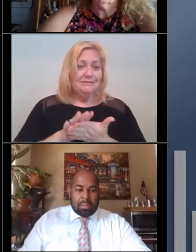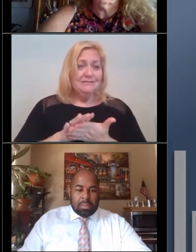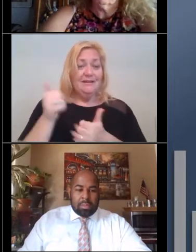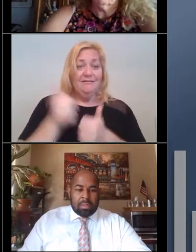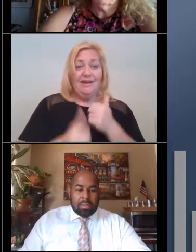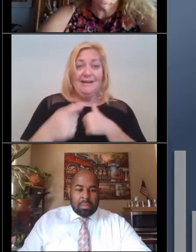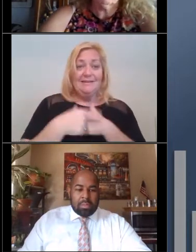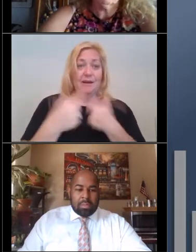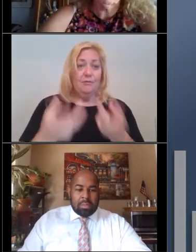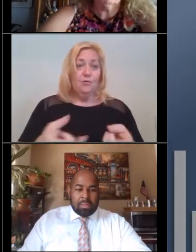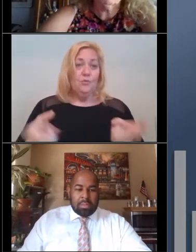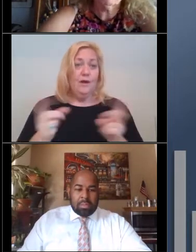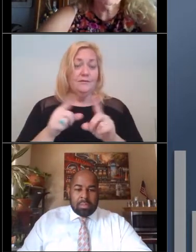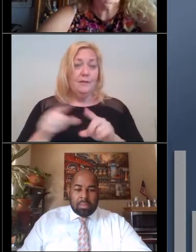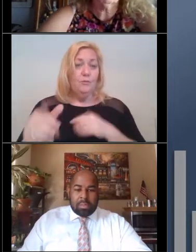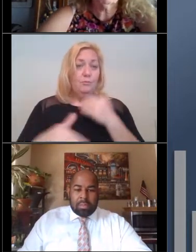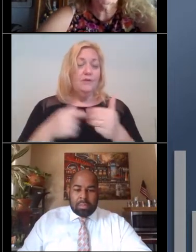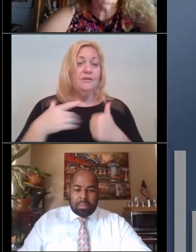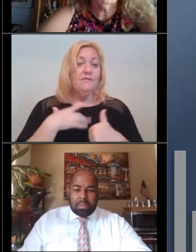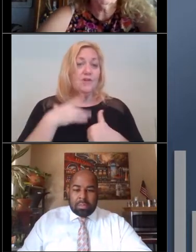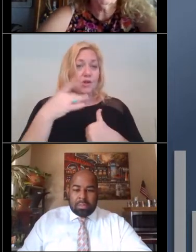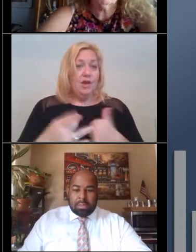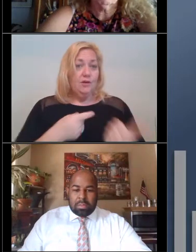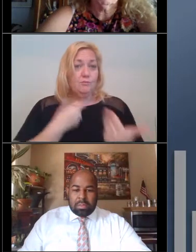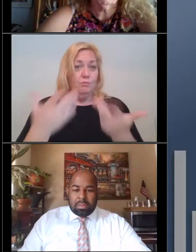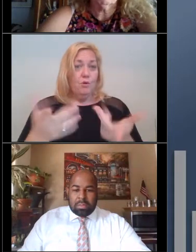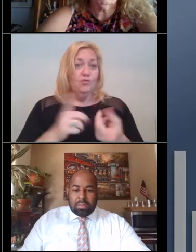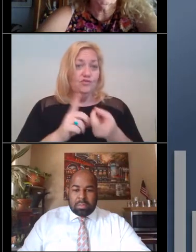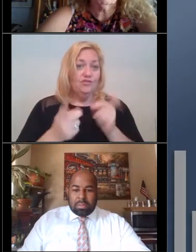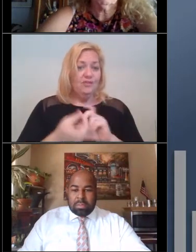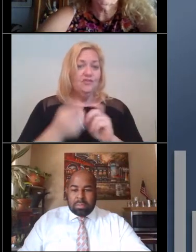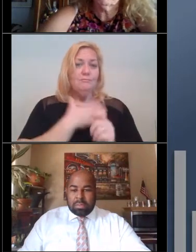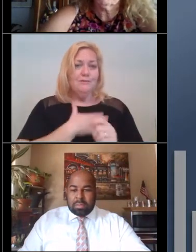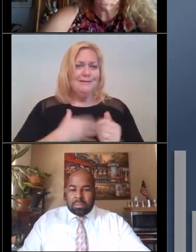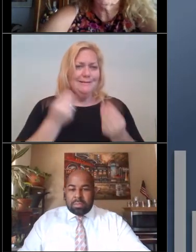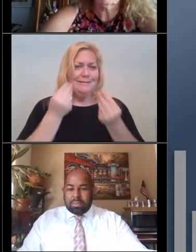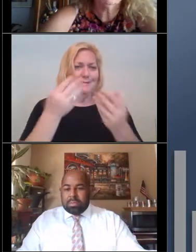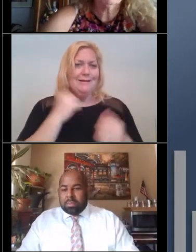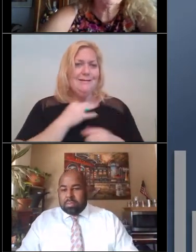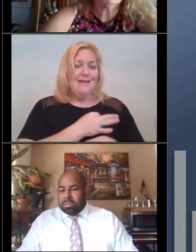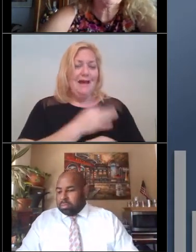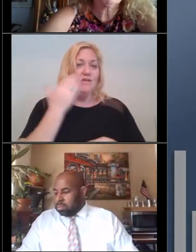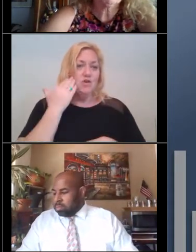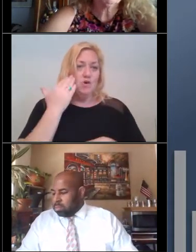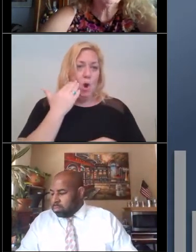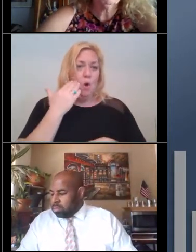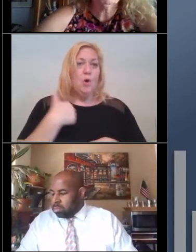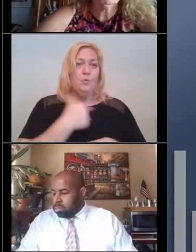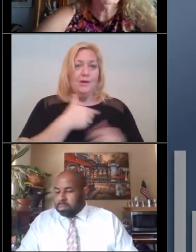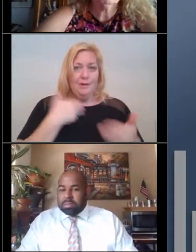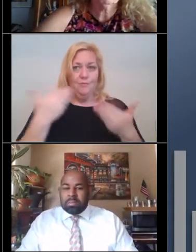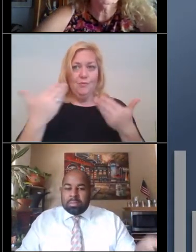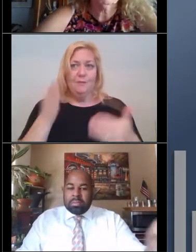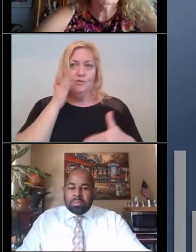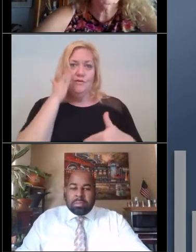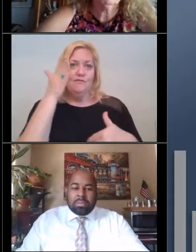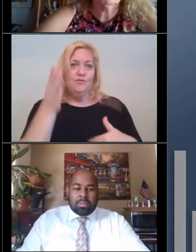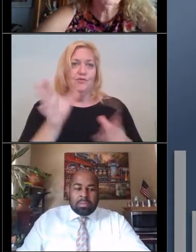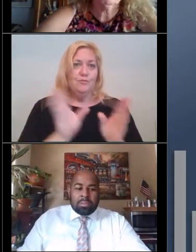in the Roundtable process you would like to propose changes, please let any of our staff know, and we can bring that to a future meeting.